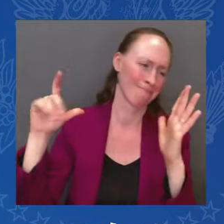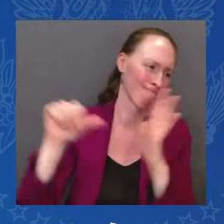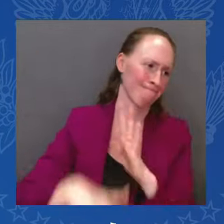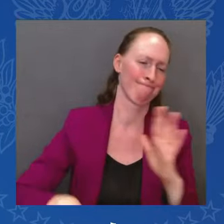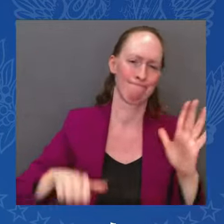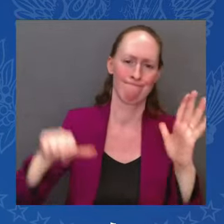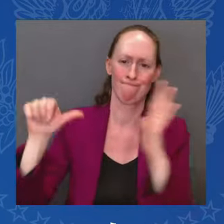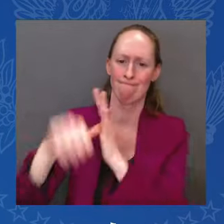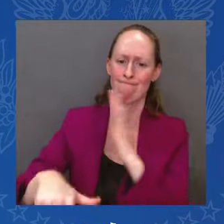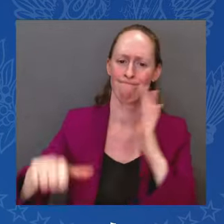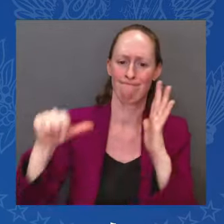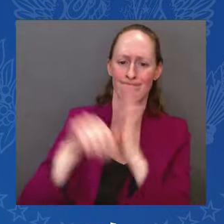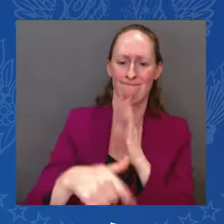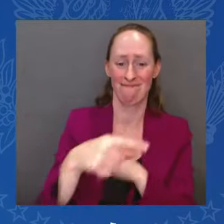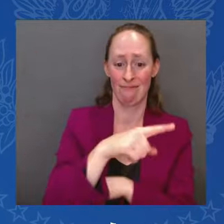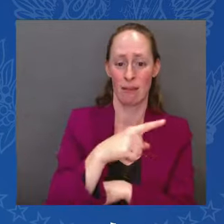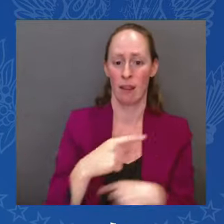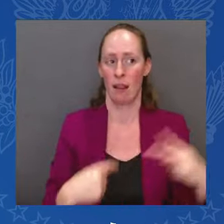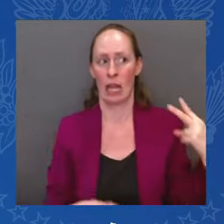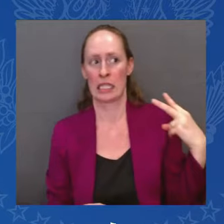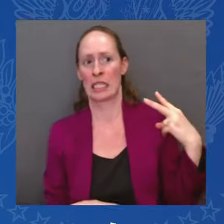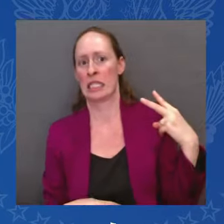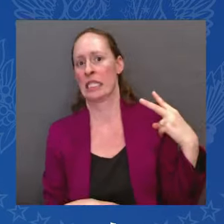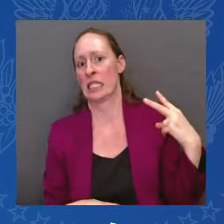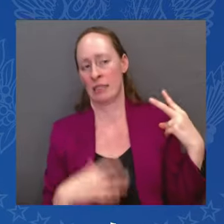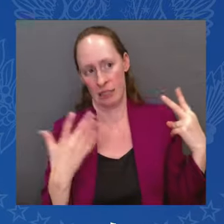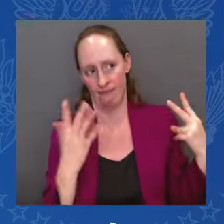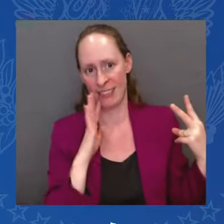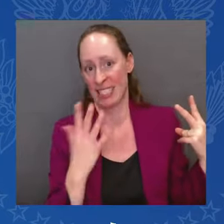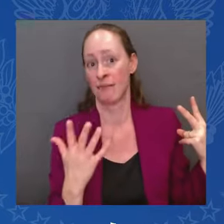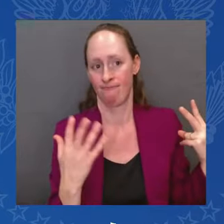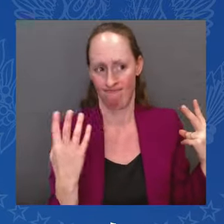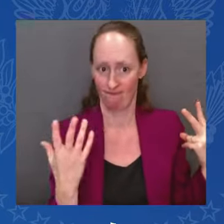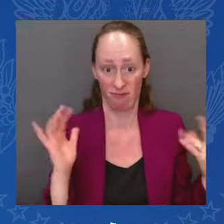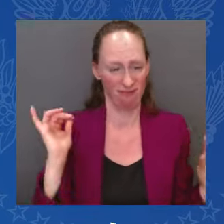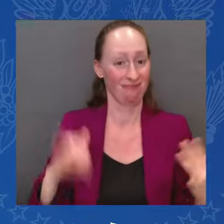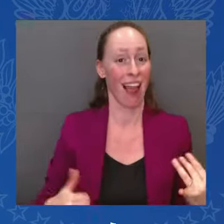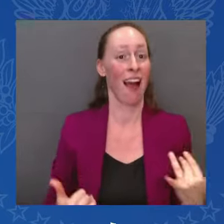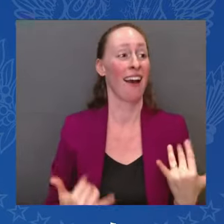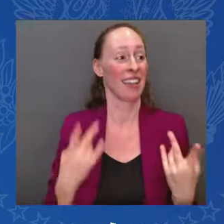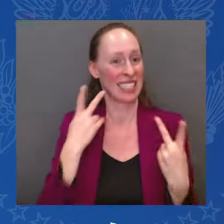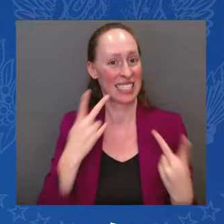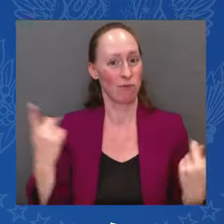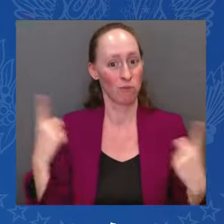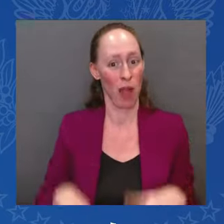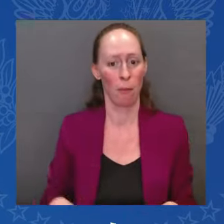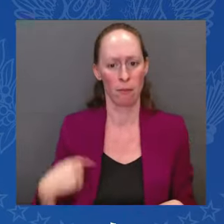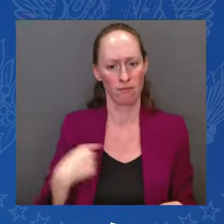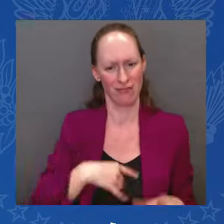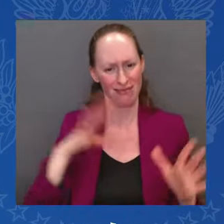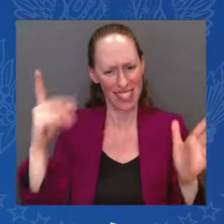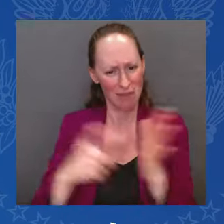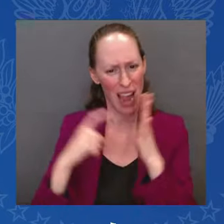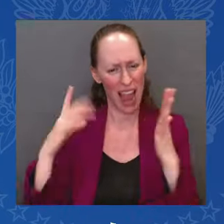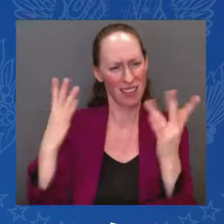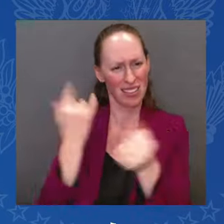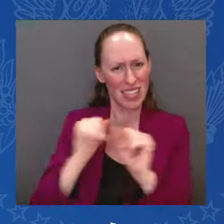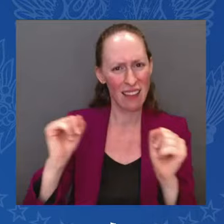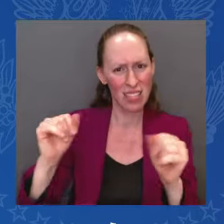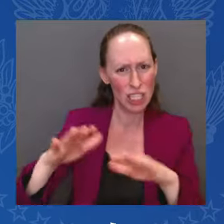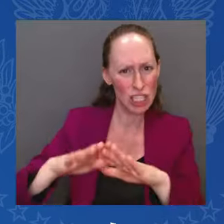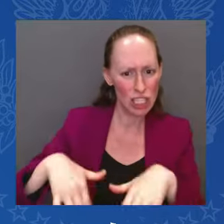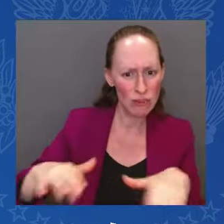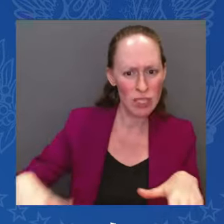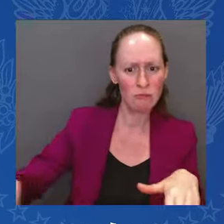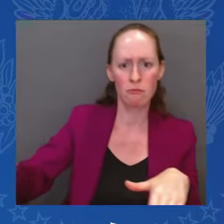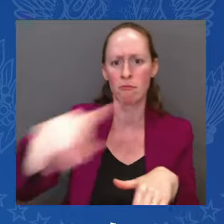point. We've reached that point today, in my view, where the safety of our kids from gun violence is on the ballot. At the end of the day,